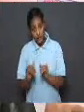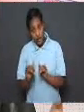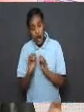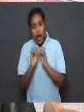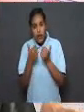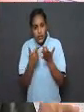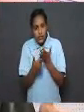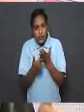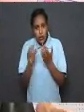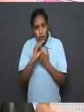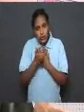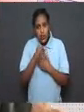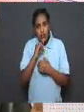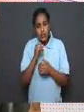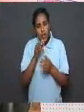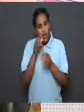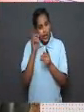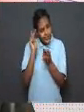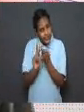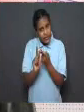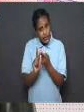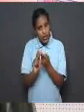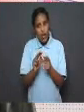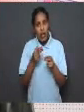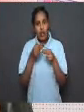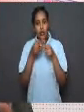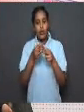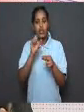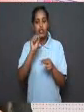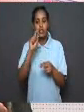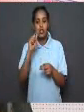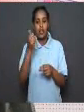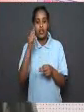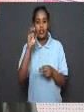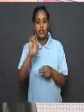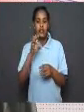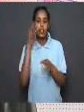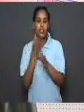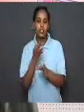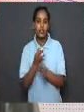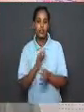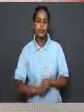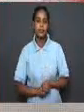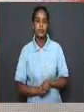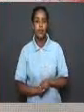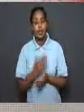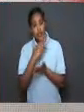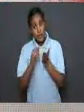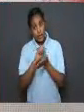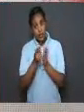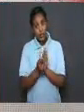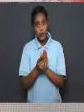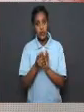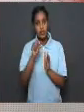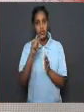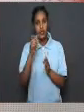regardless of how this condition is achieved, are called state functions. Some